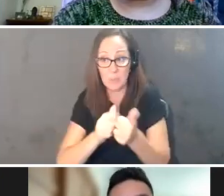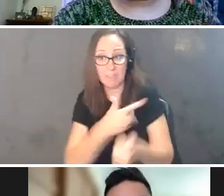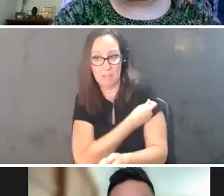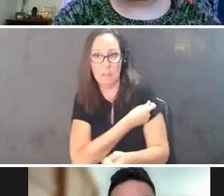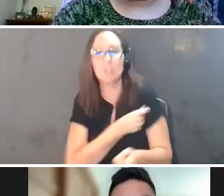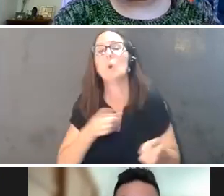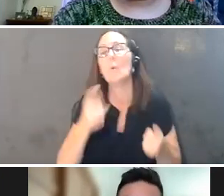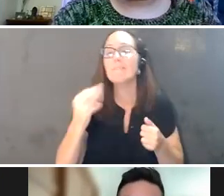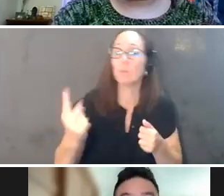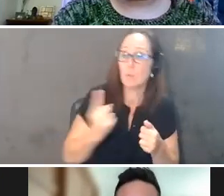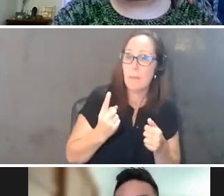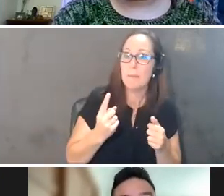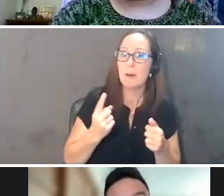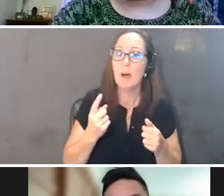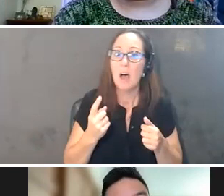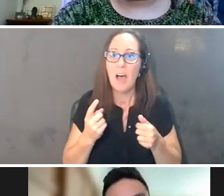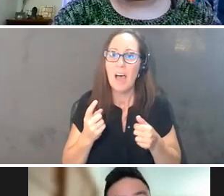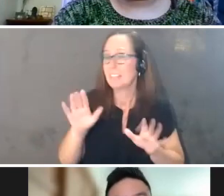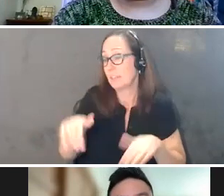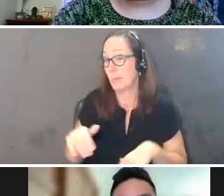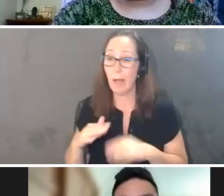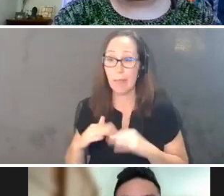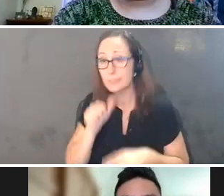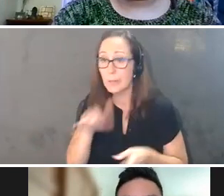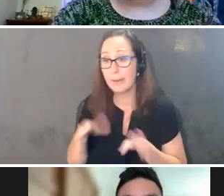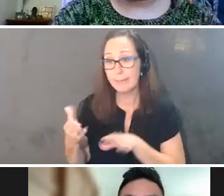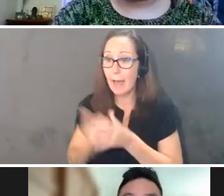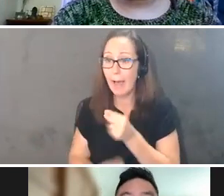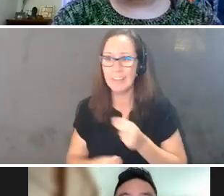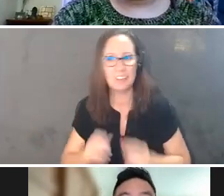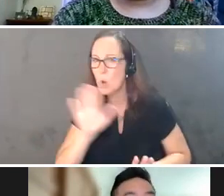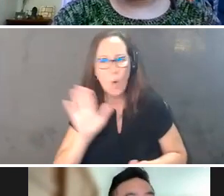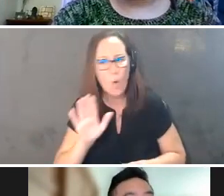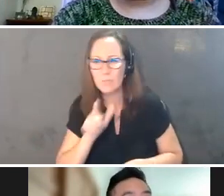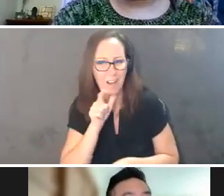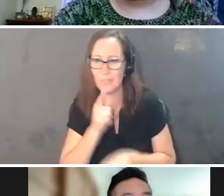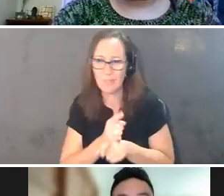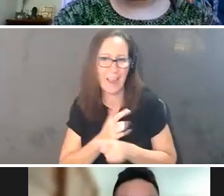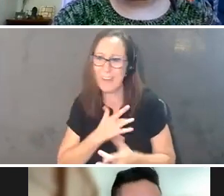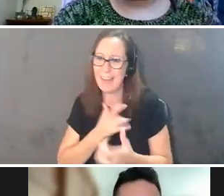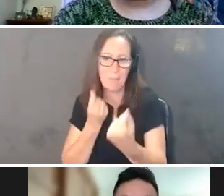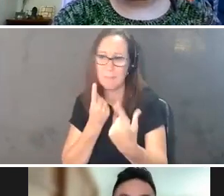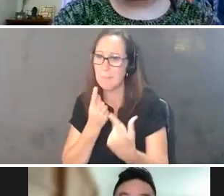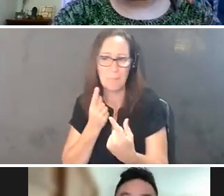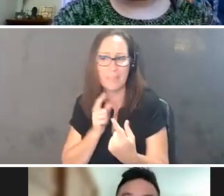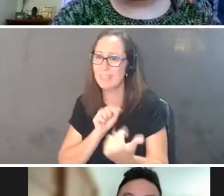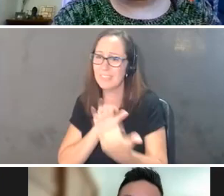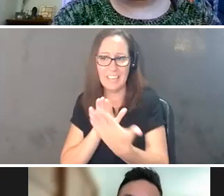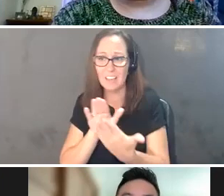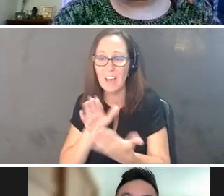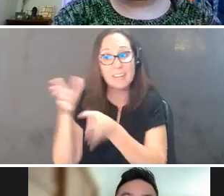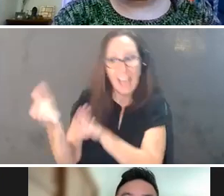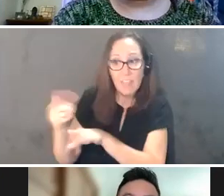said, well, at least you didn't die, sorry, right? That's not the empathy we need for our patients. It's not just about death. It's about